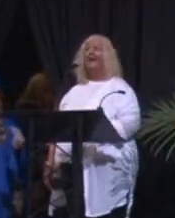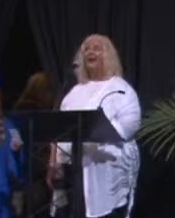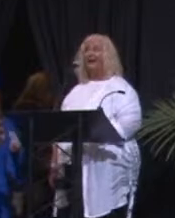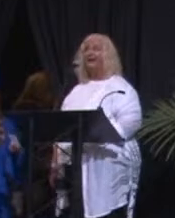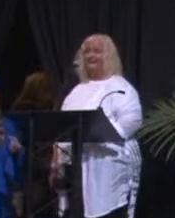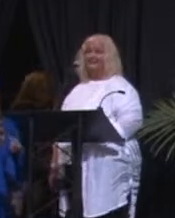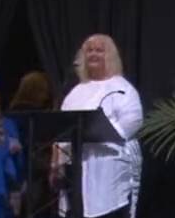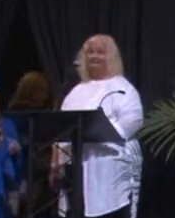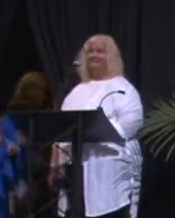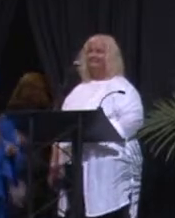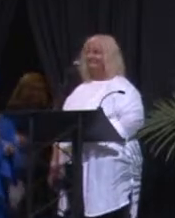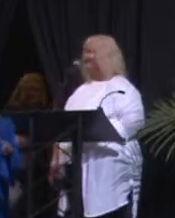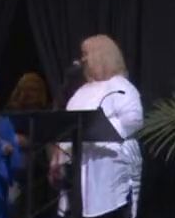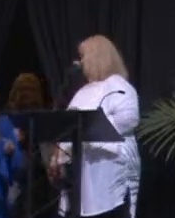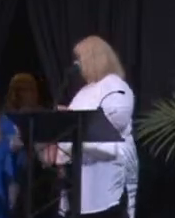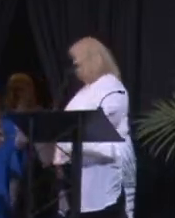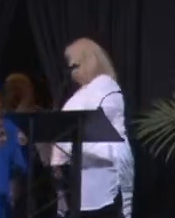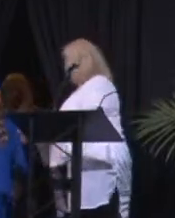Yeah.